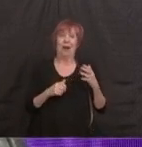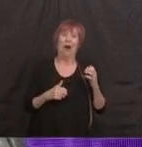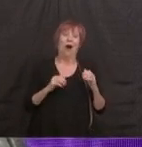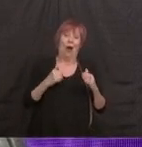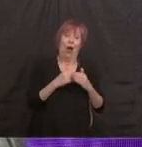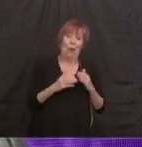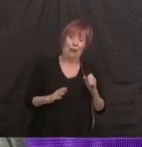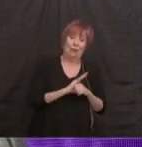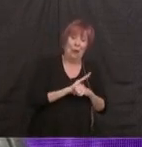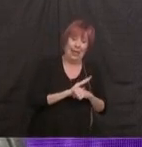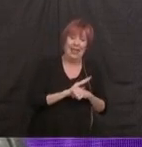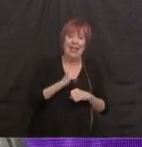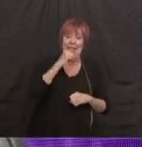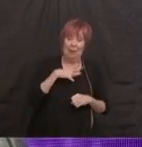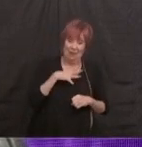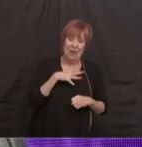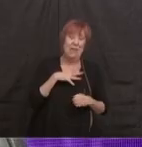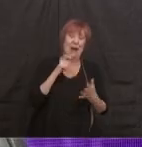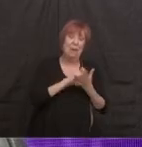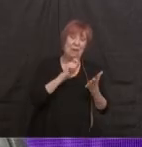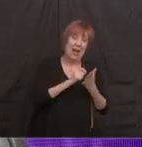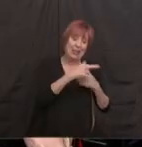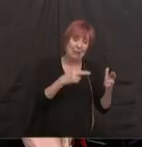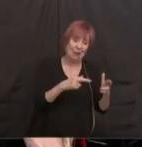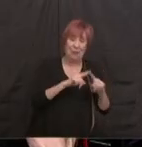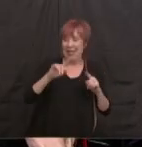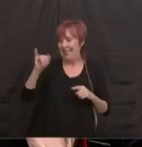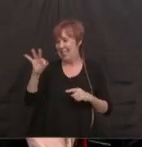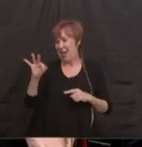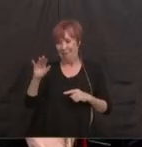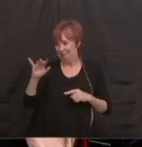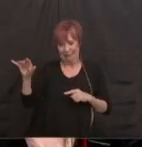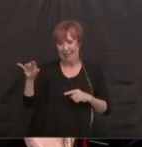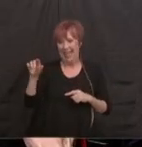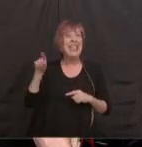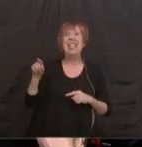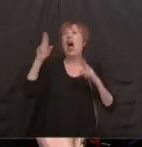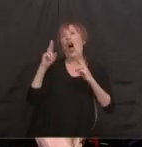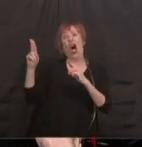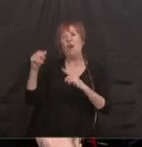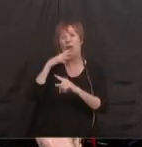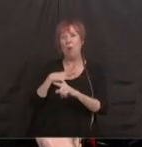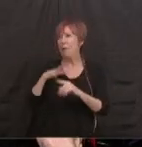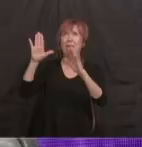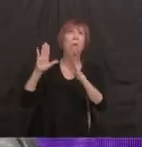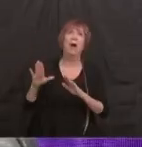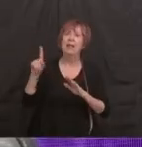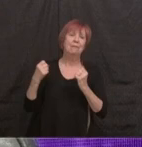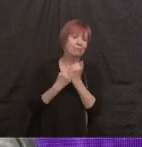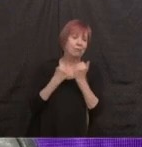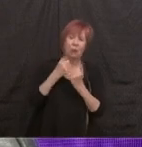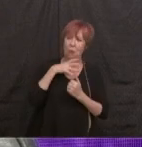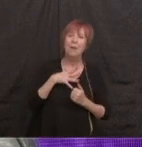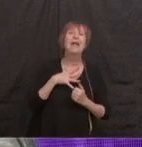room, except for Jeff Astroff, who's an honorary woman. He's so sympathetic to us. You gotta have a man in there as well. He's fantastic and the biggest champion of women,